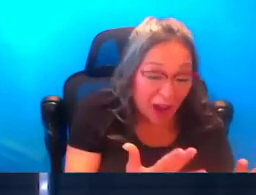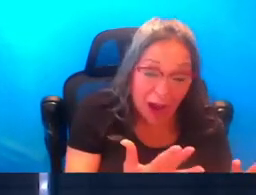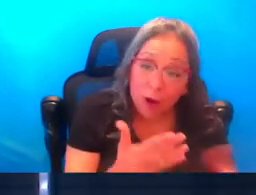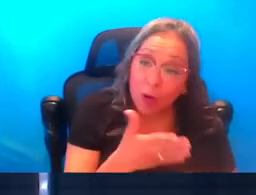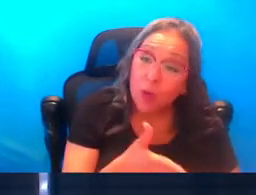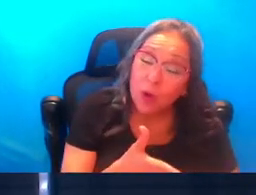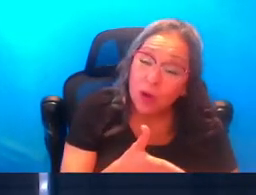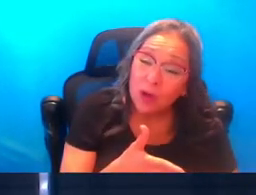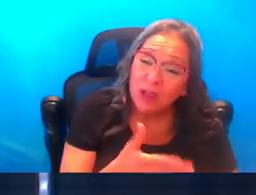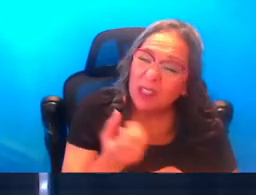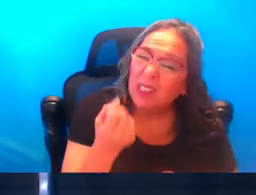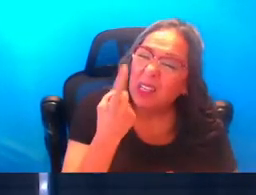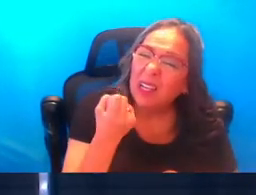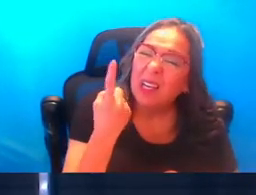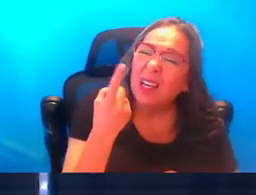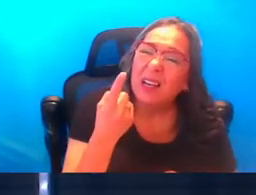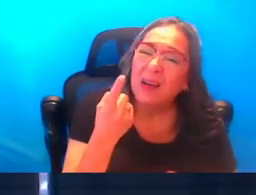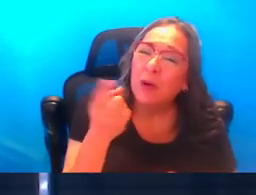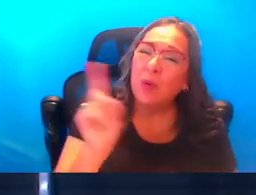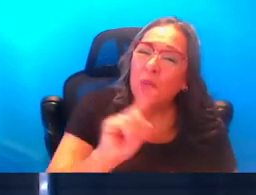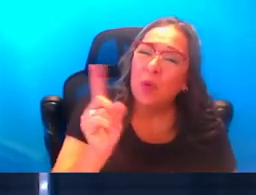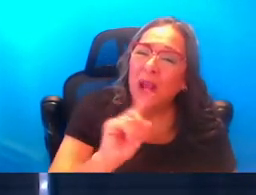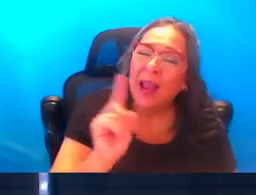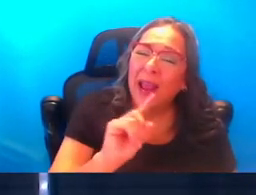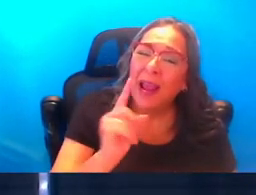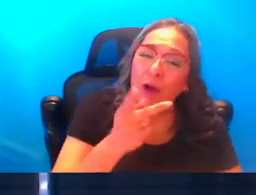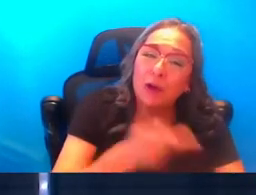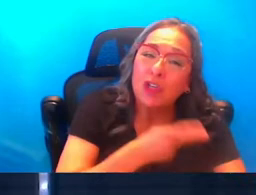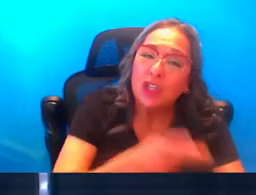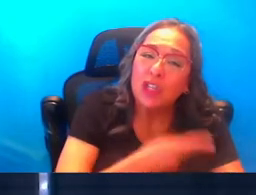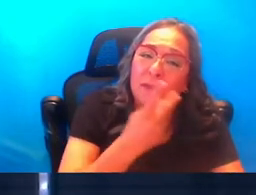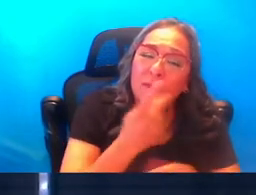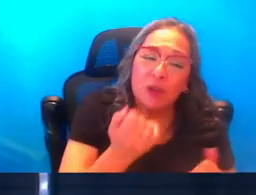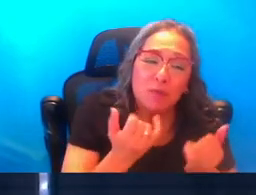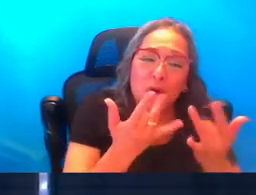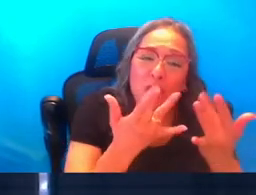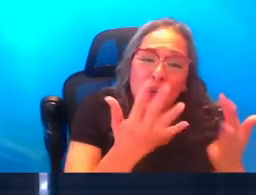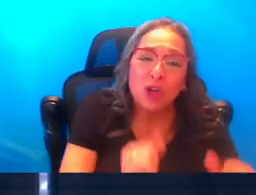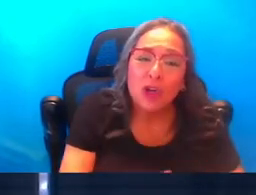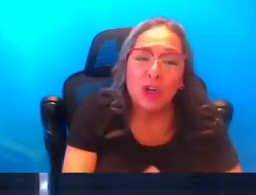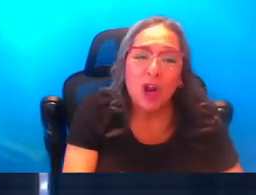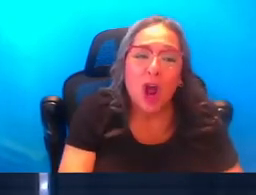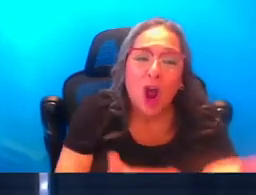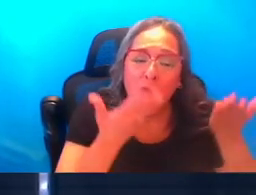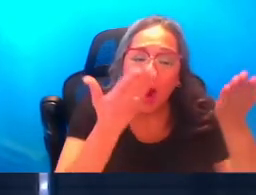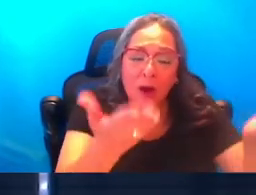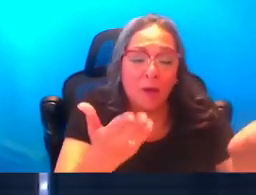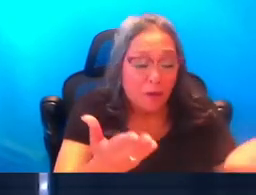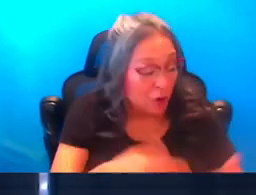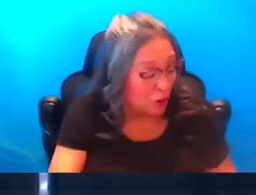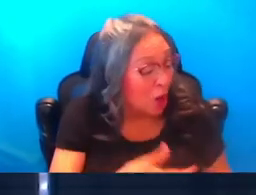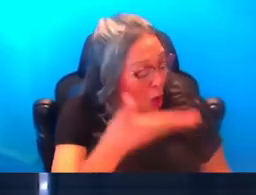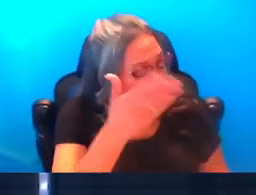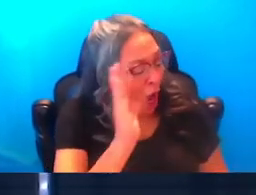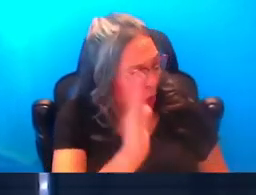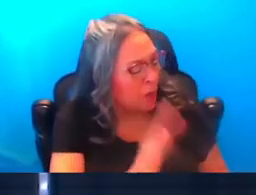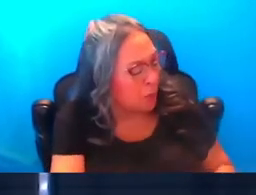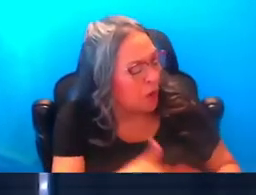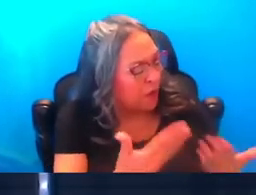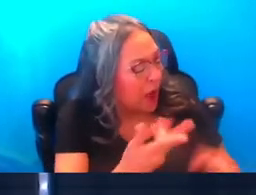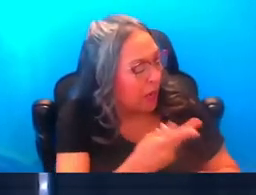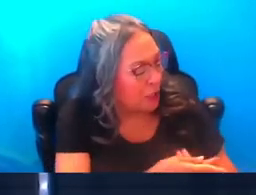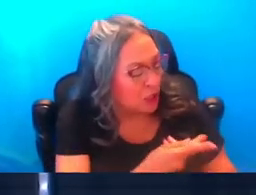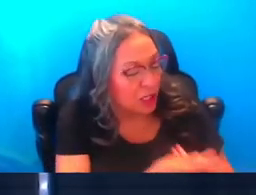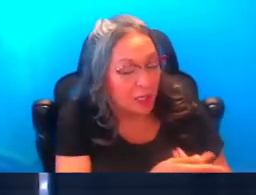But where is the sheep for the burnt offering? God will provide a sheep for the burnt offering, my son, Abraham answered. And they both walked on together. Again, he's